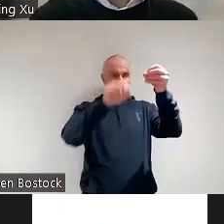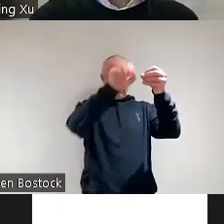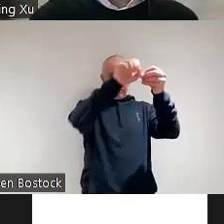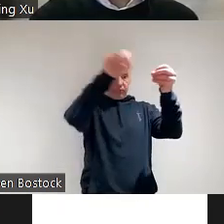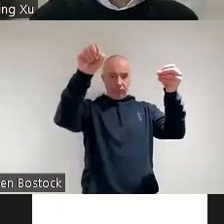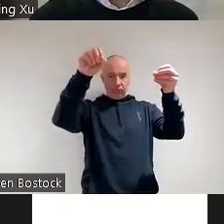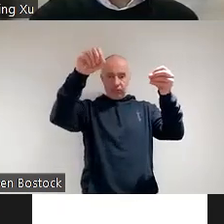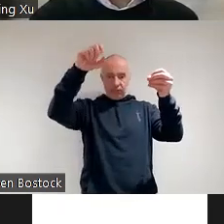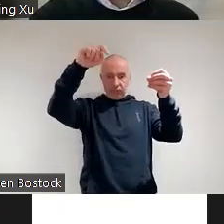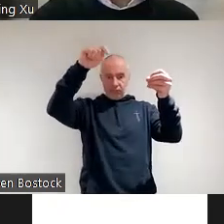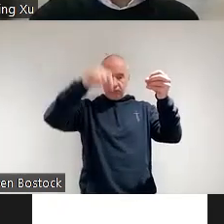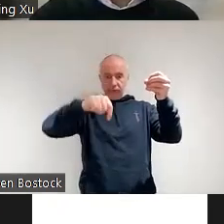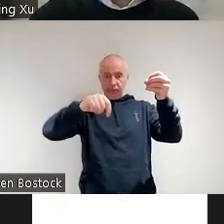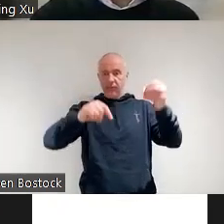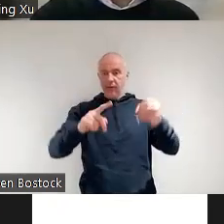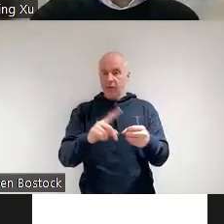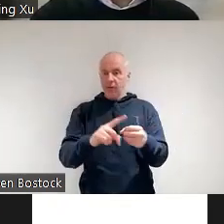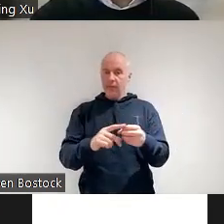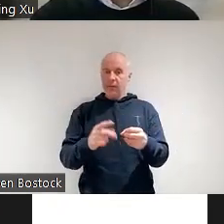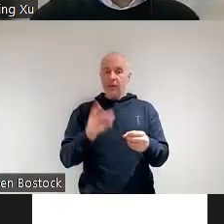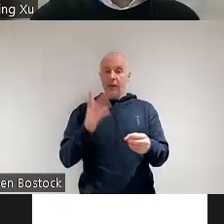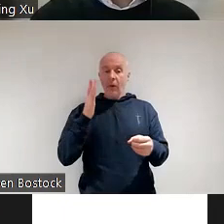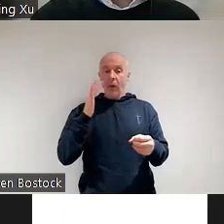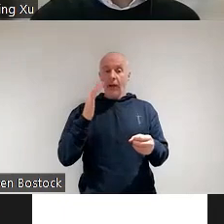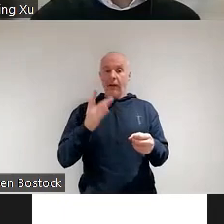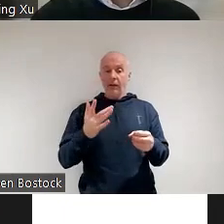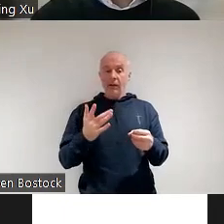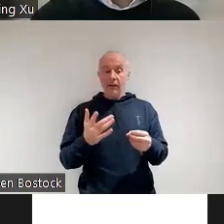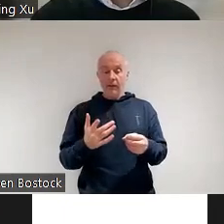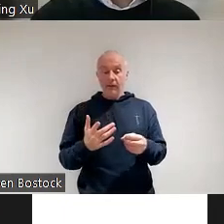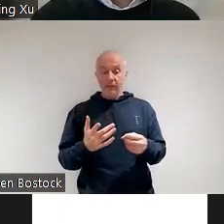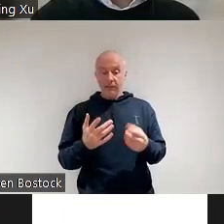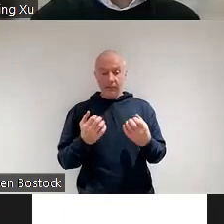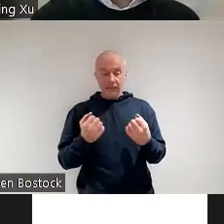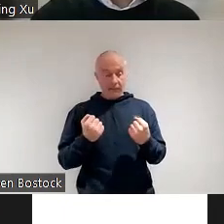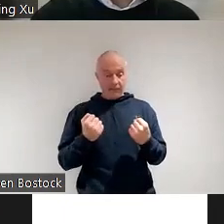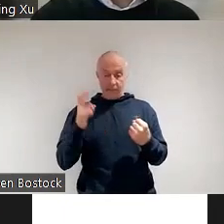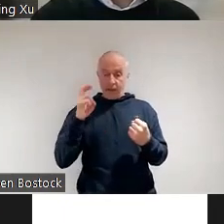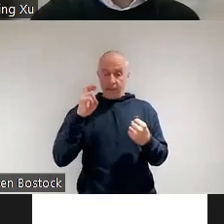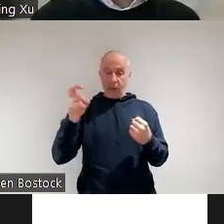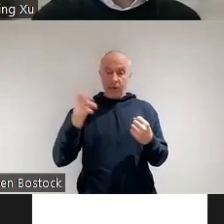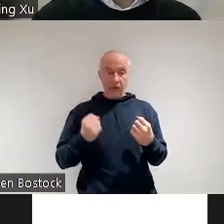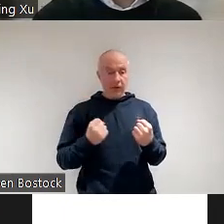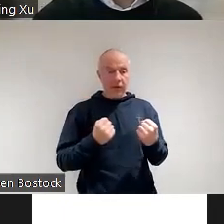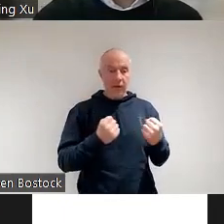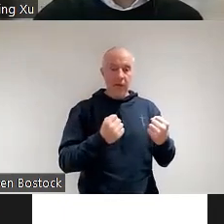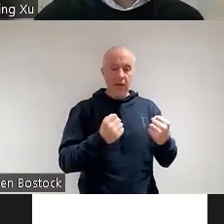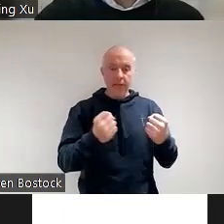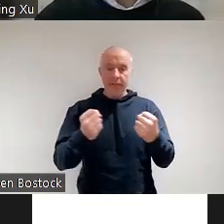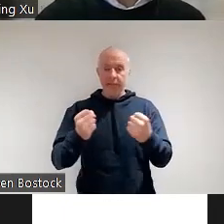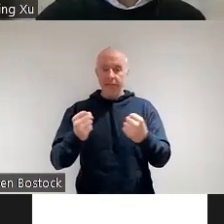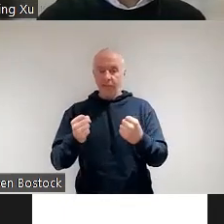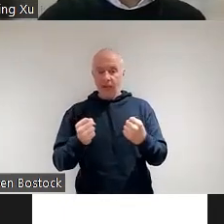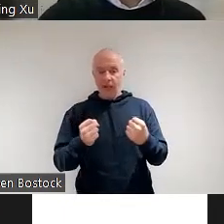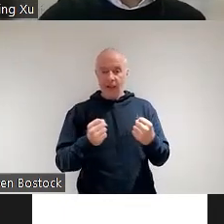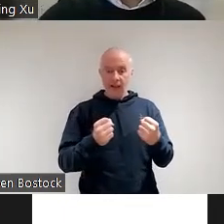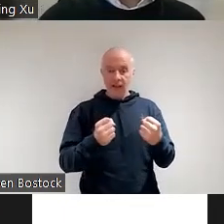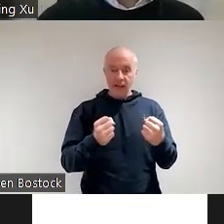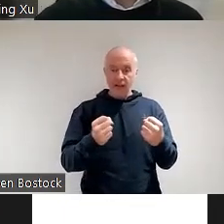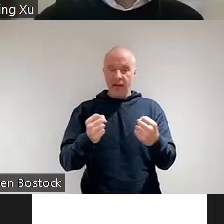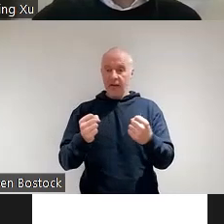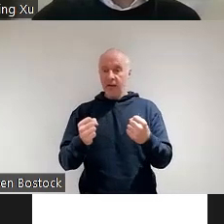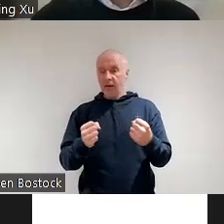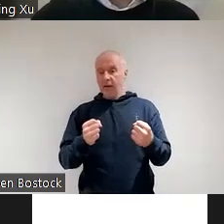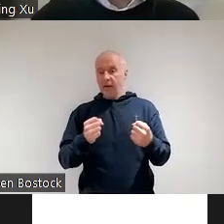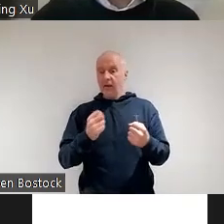the opportunity charging. So when you have those buses going around the cities, you can't guarantee that the